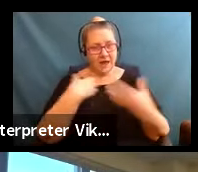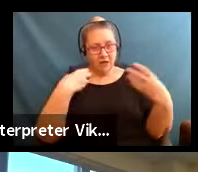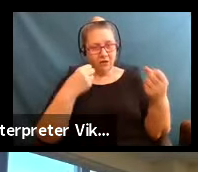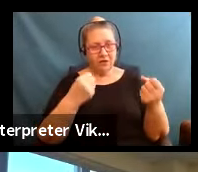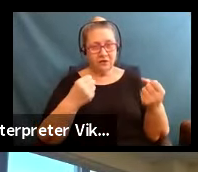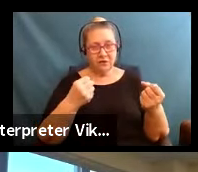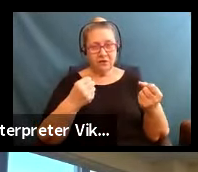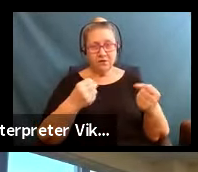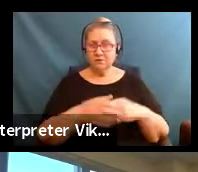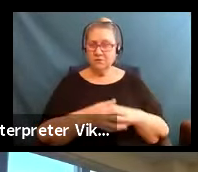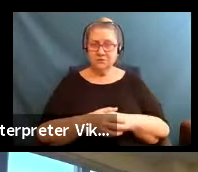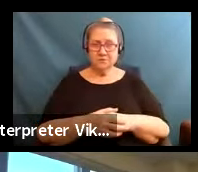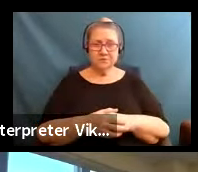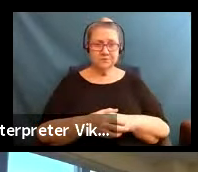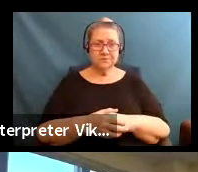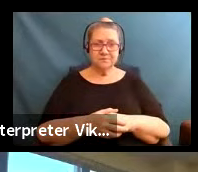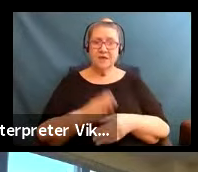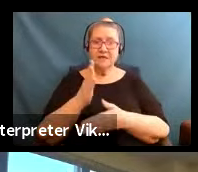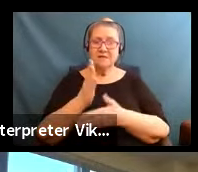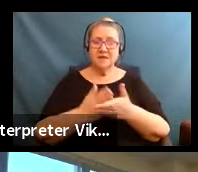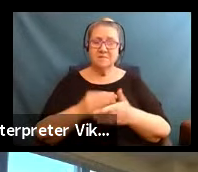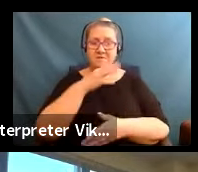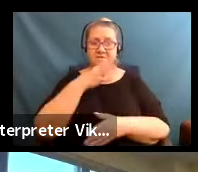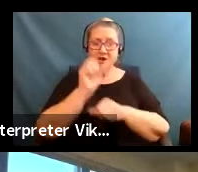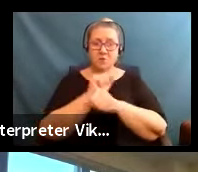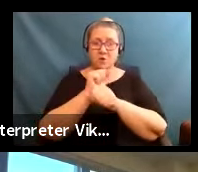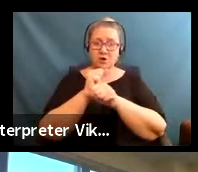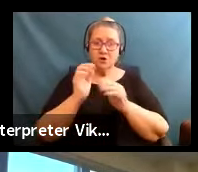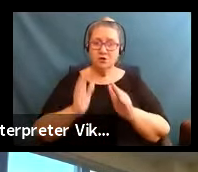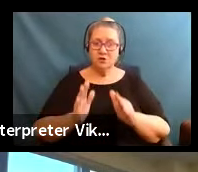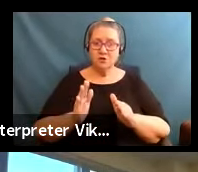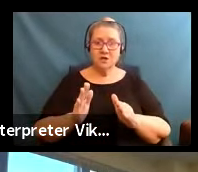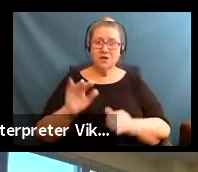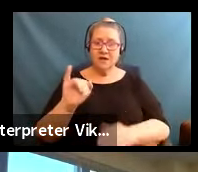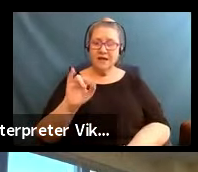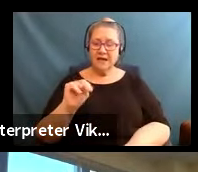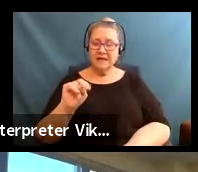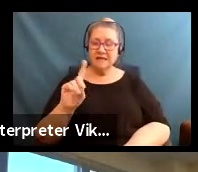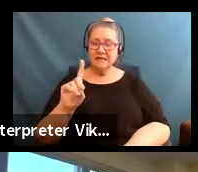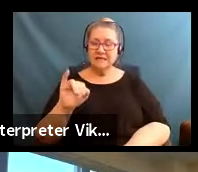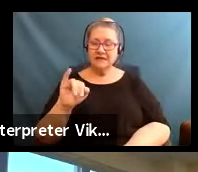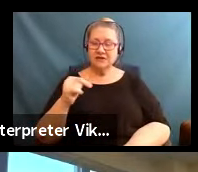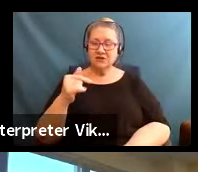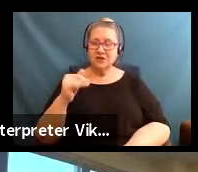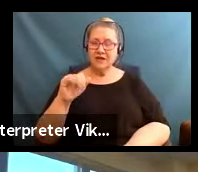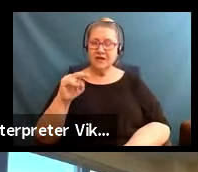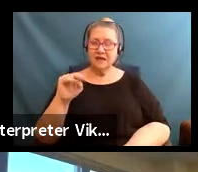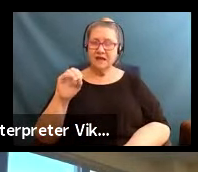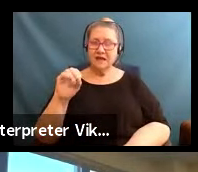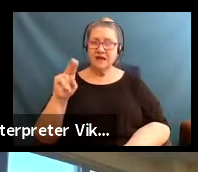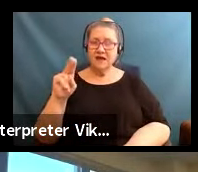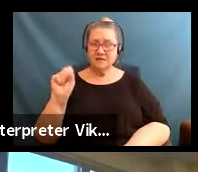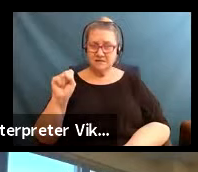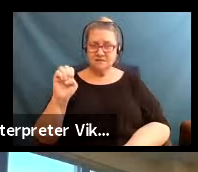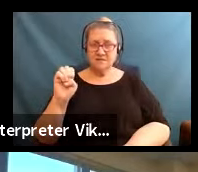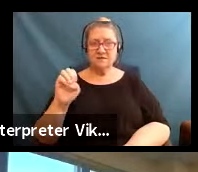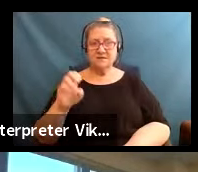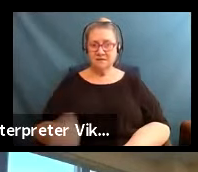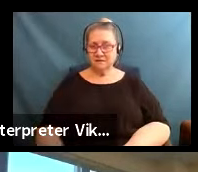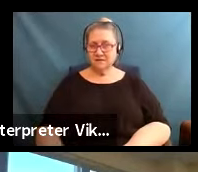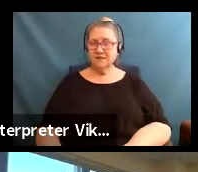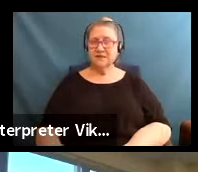these quarter of farm workers are indigenous. DPH doesn't have indigenous translators for a quarter of the farm workers that are out